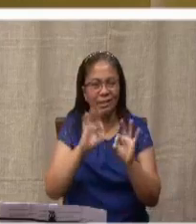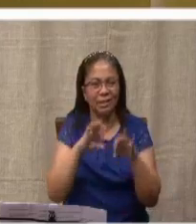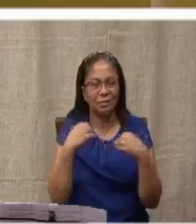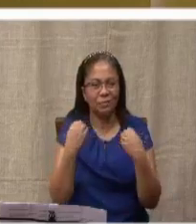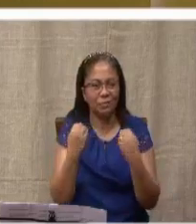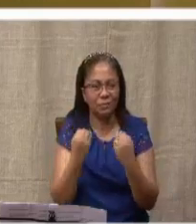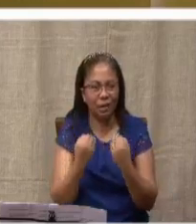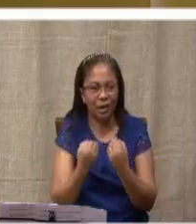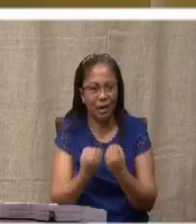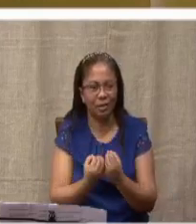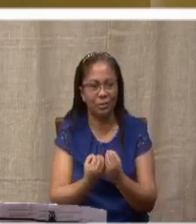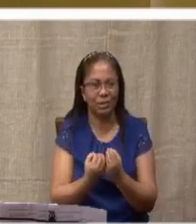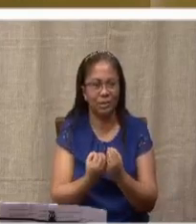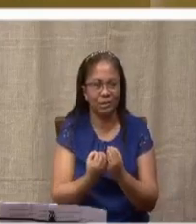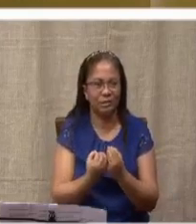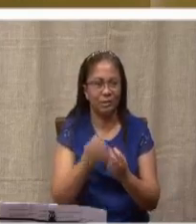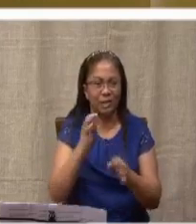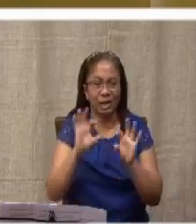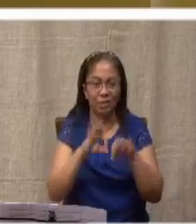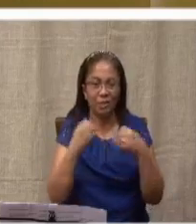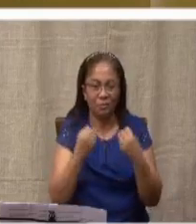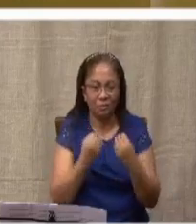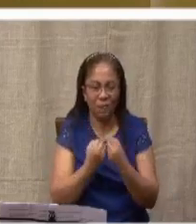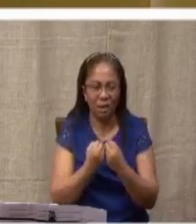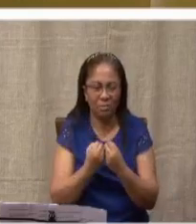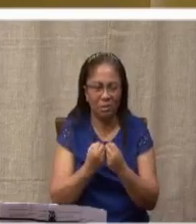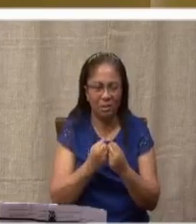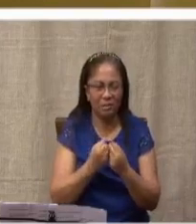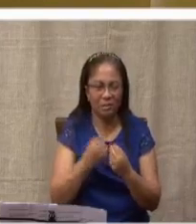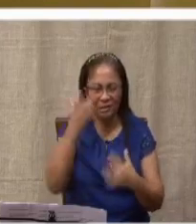there is no hospitality in our nation